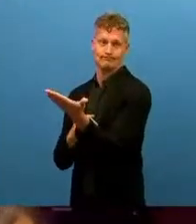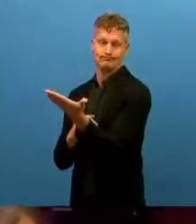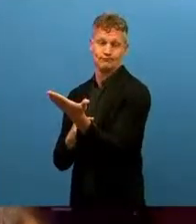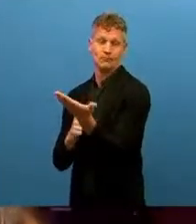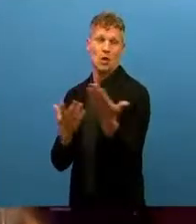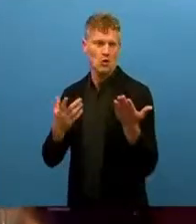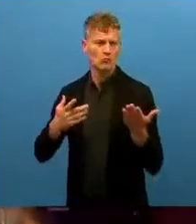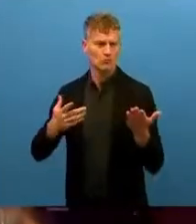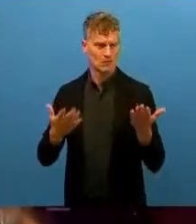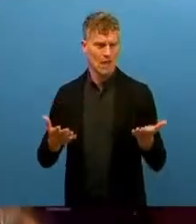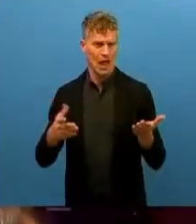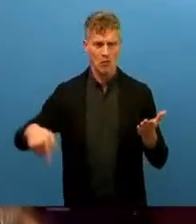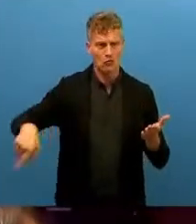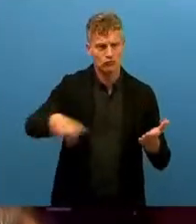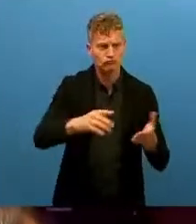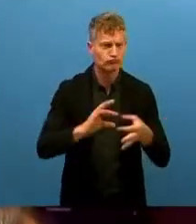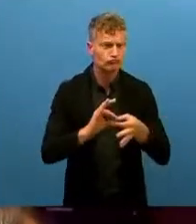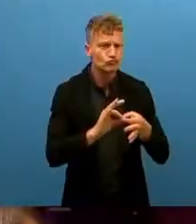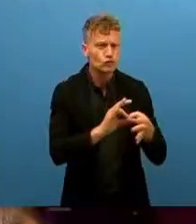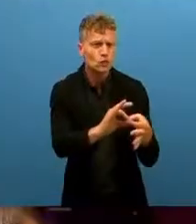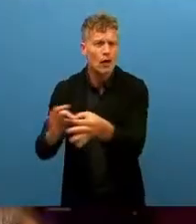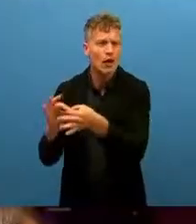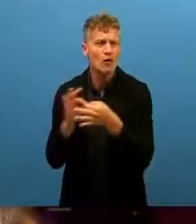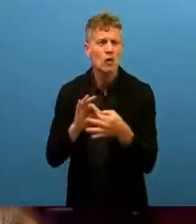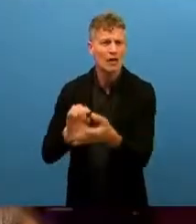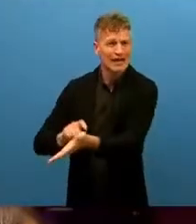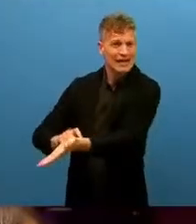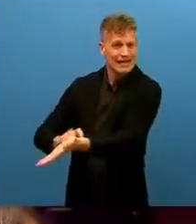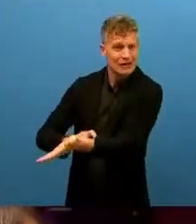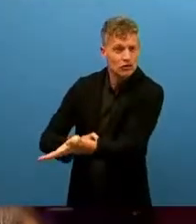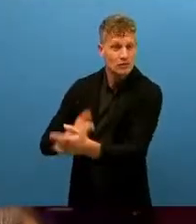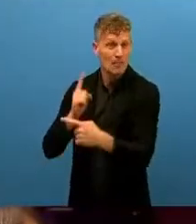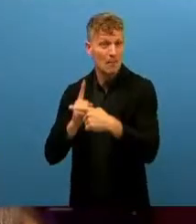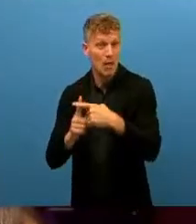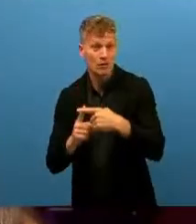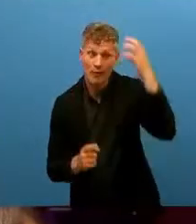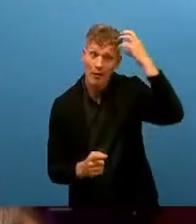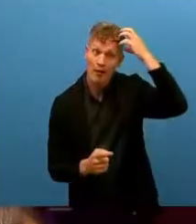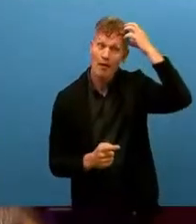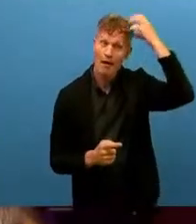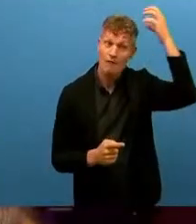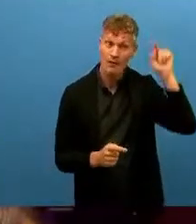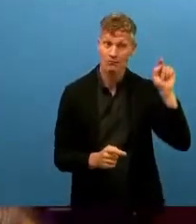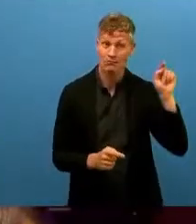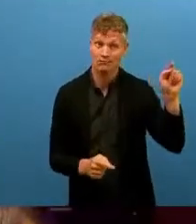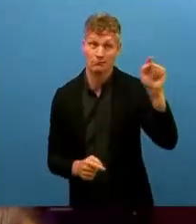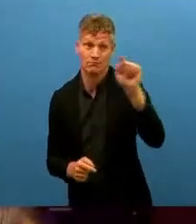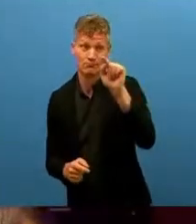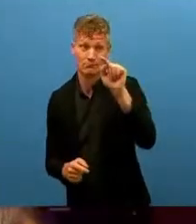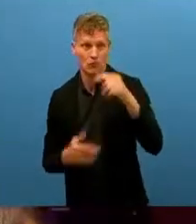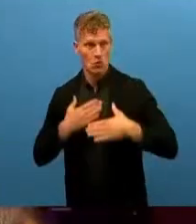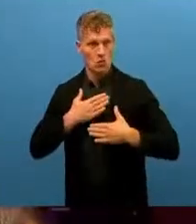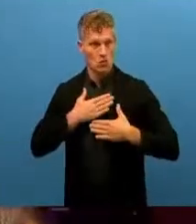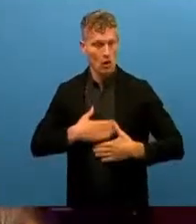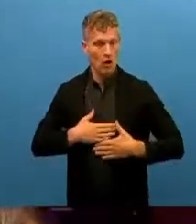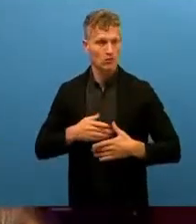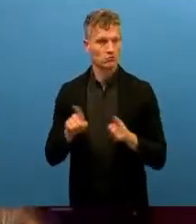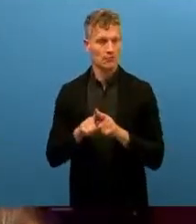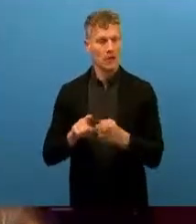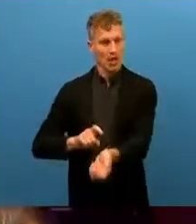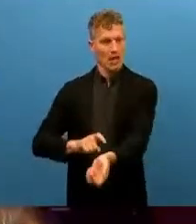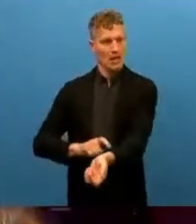Indigenous peoples and member states to ensure that Indigenous voices are not only heard,